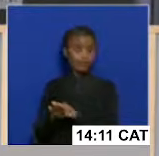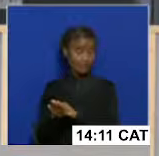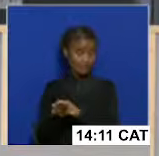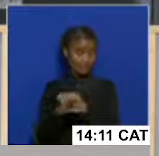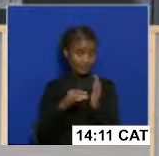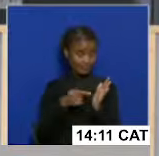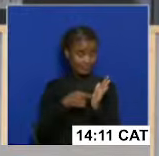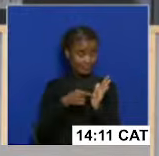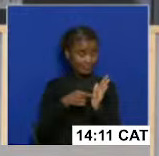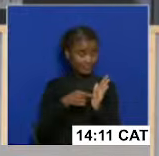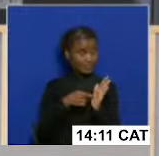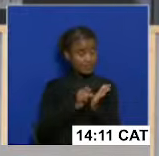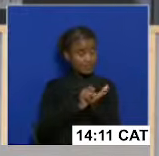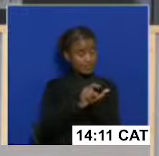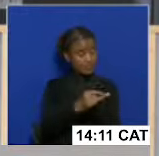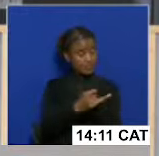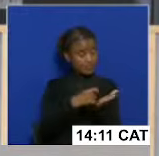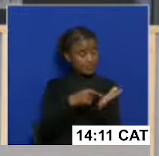Yes.